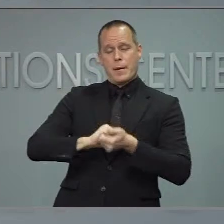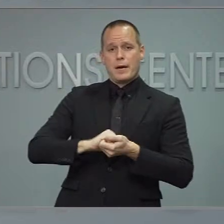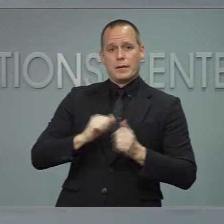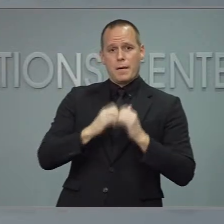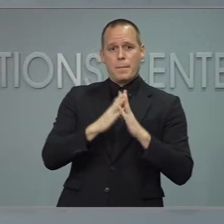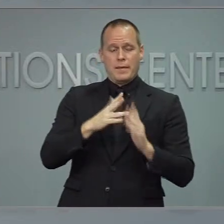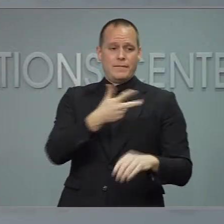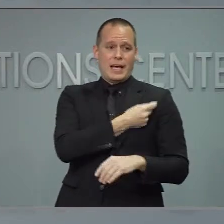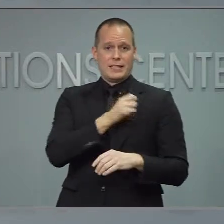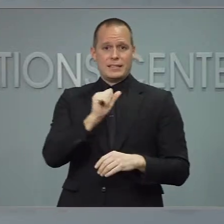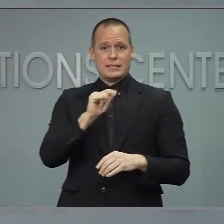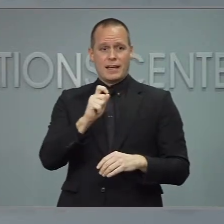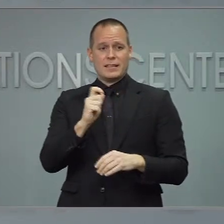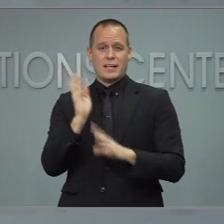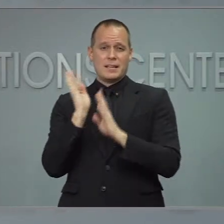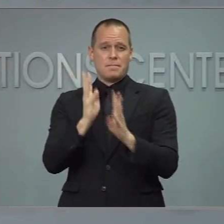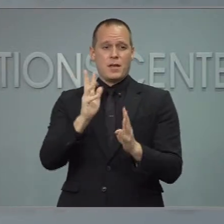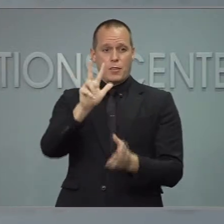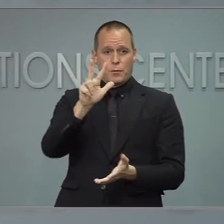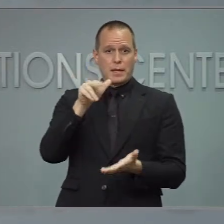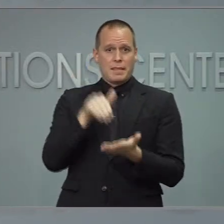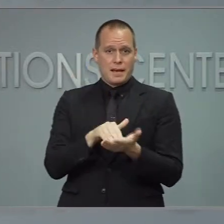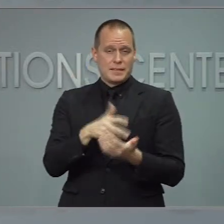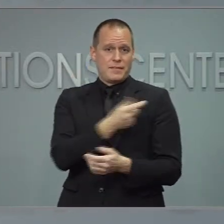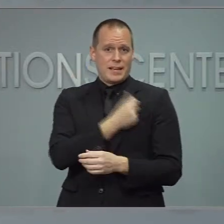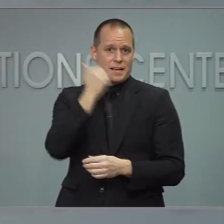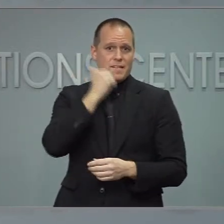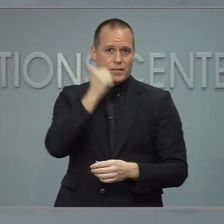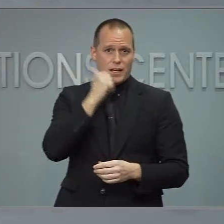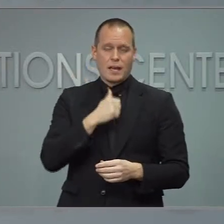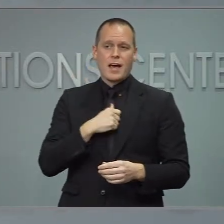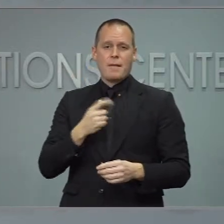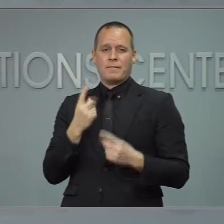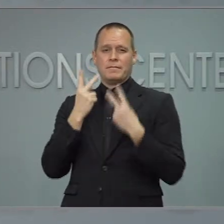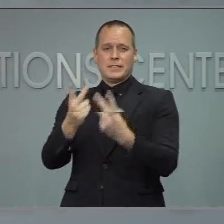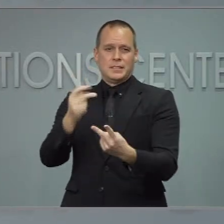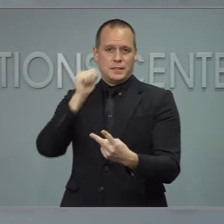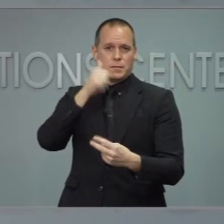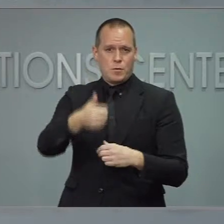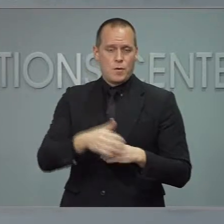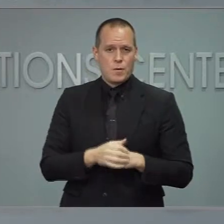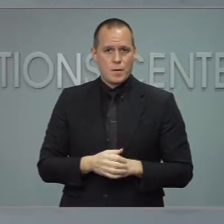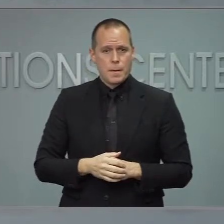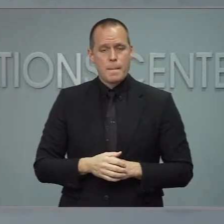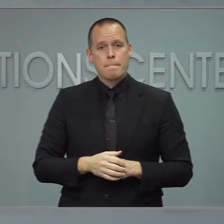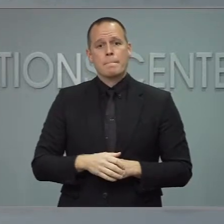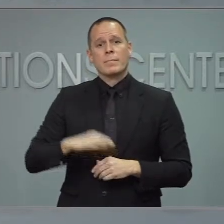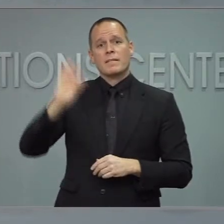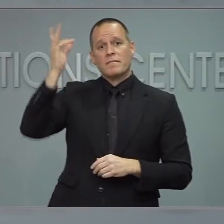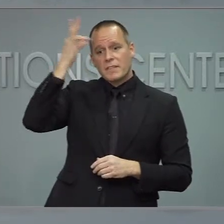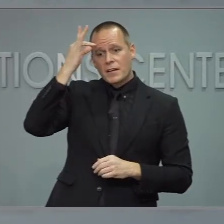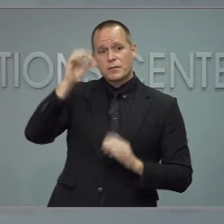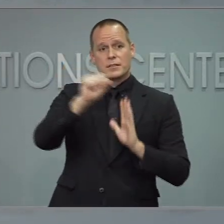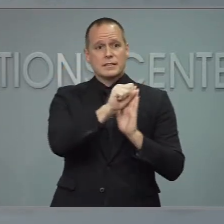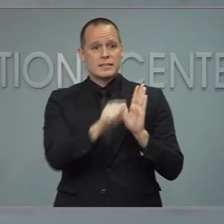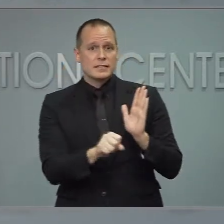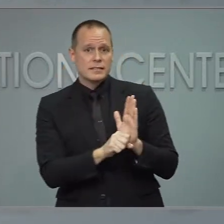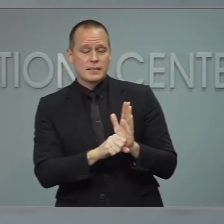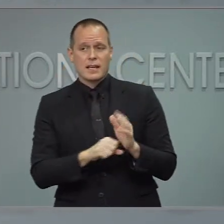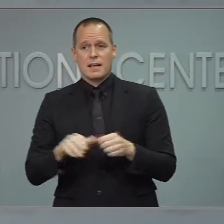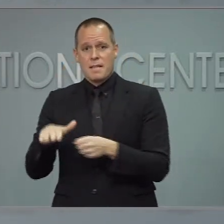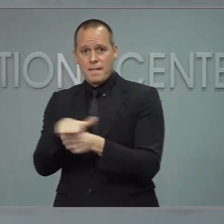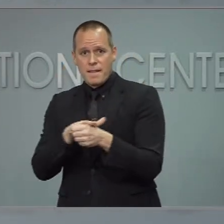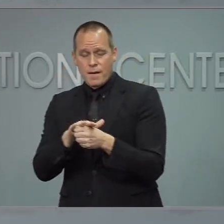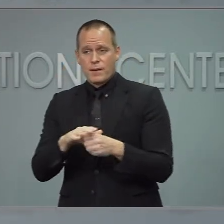3,000 vaccines a day. I'm grateful for the collaboration among the federal government, state and local health officials, North